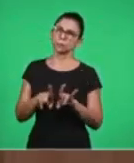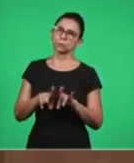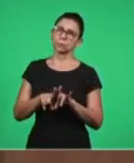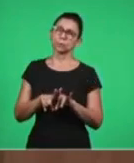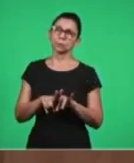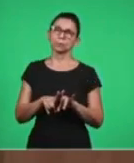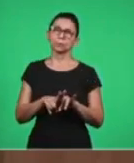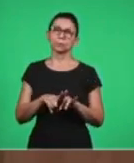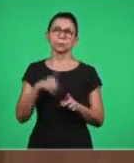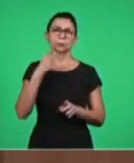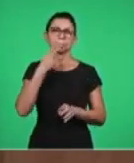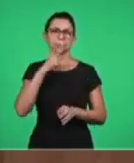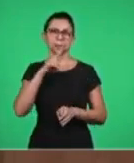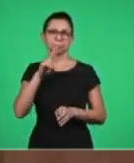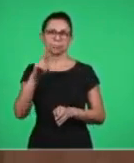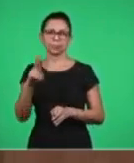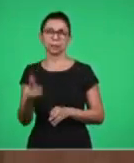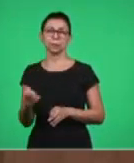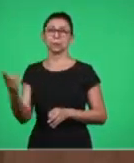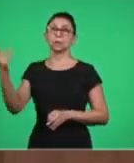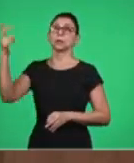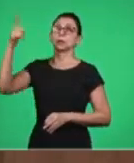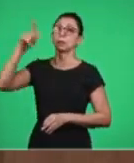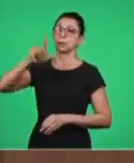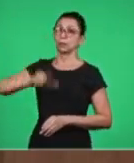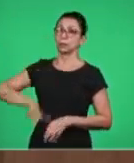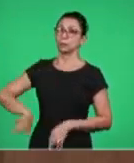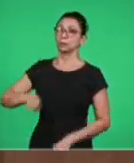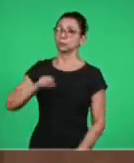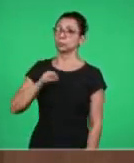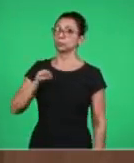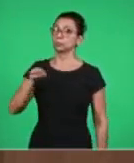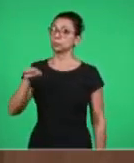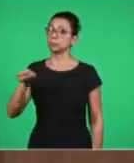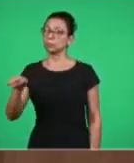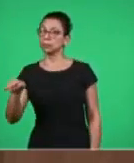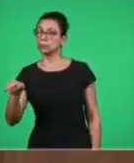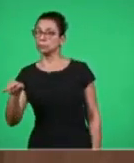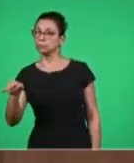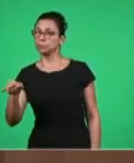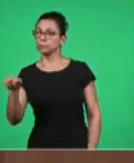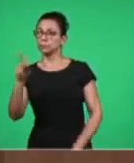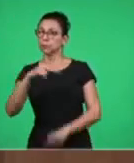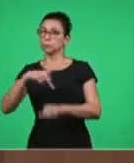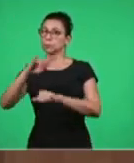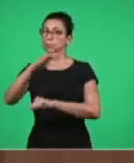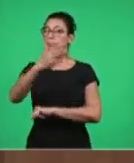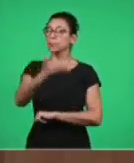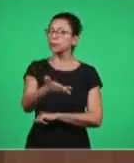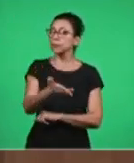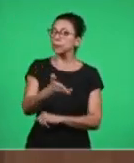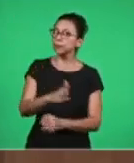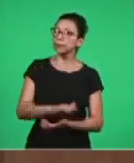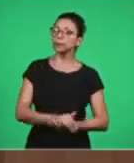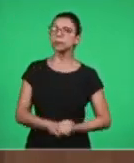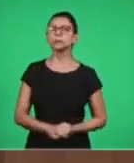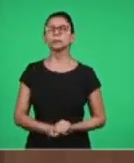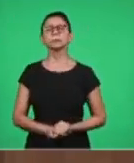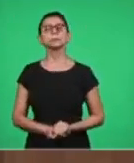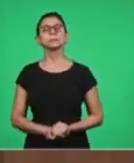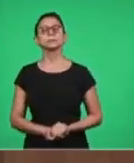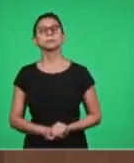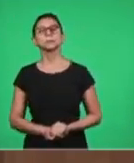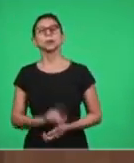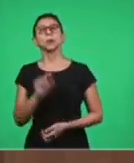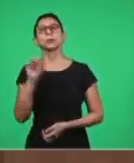and also was made in Hebrew, was retransmitted there, what matters for us as a